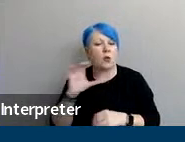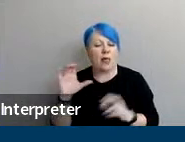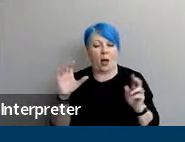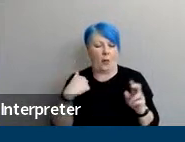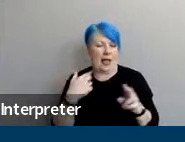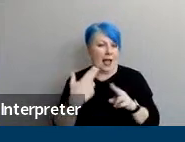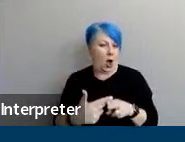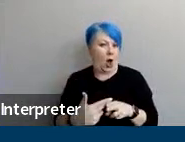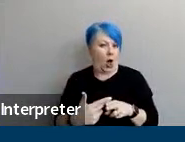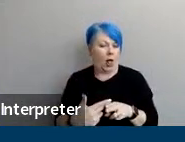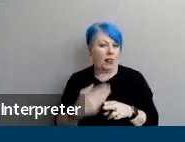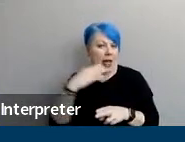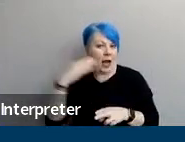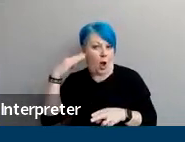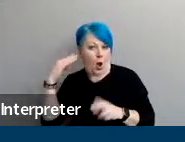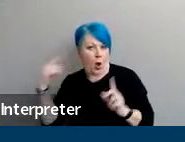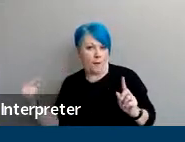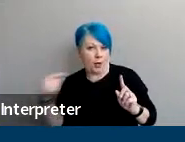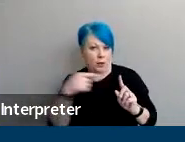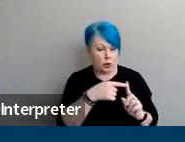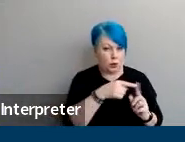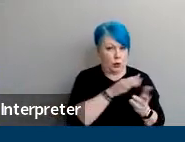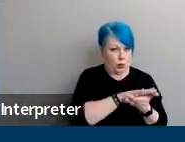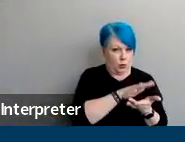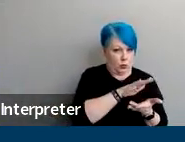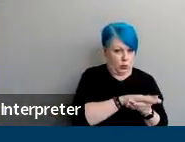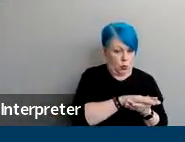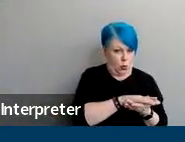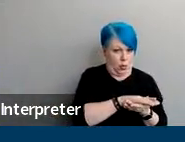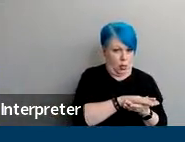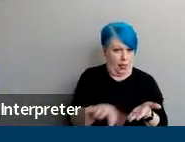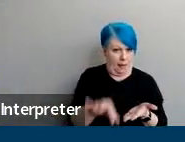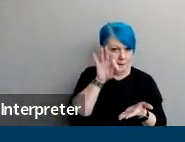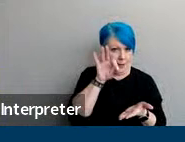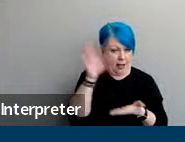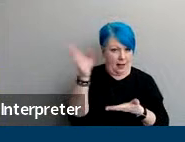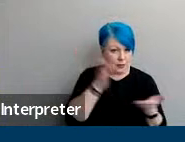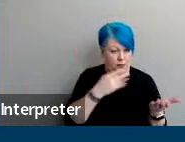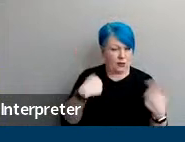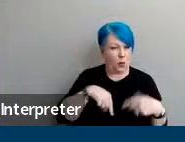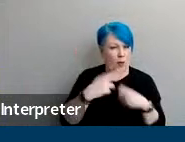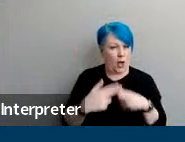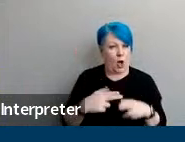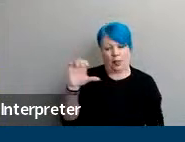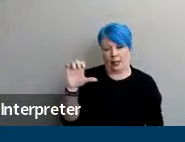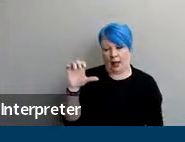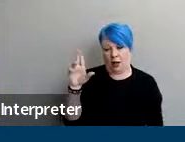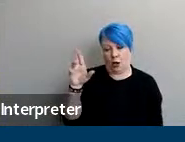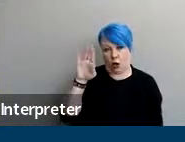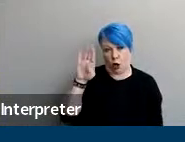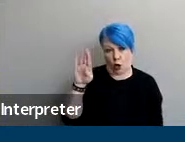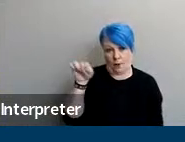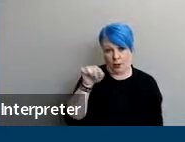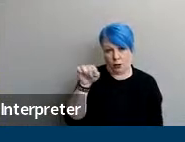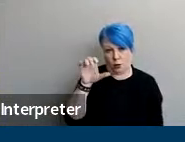service. So that is an IEP team decision and a related service. Can the IEP team put it in for just summer?